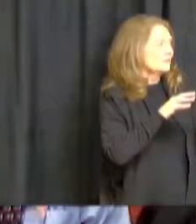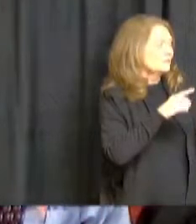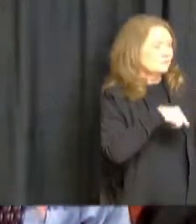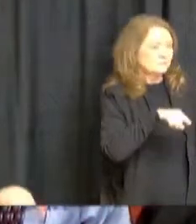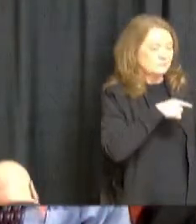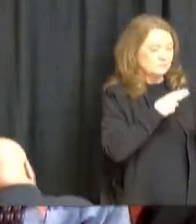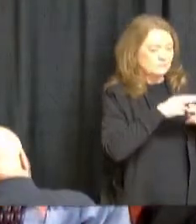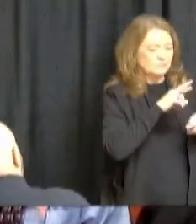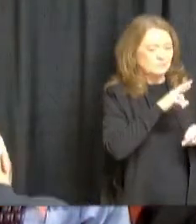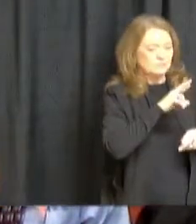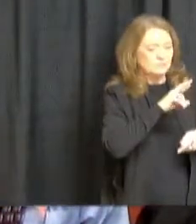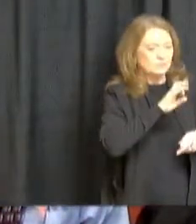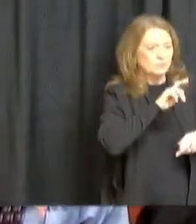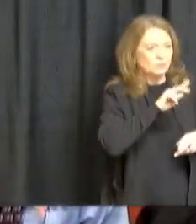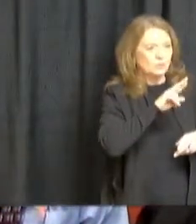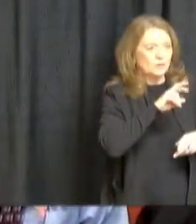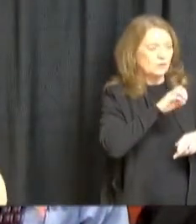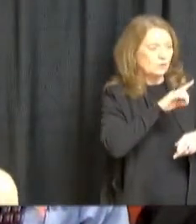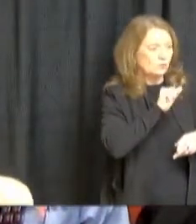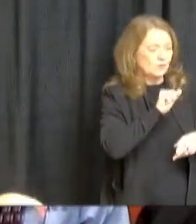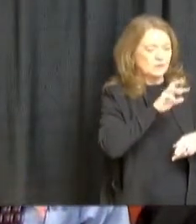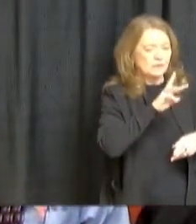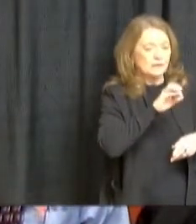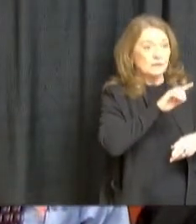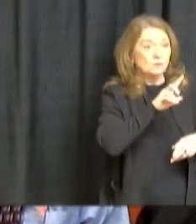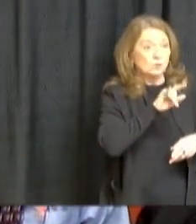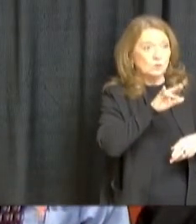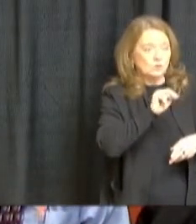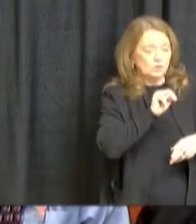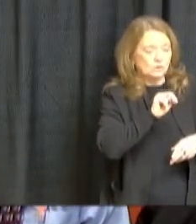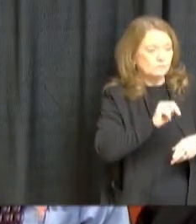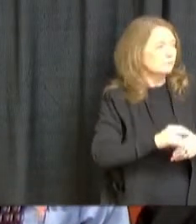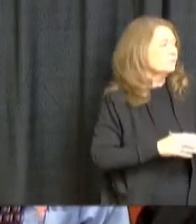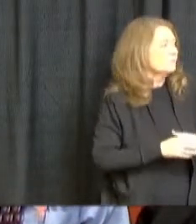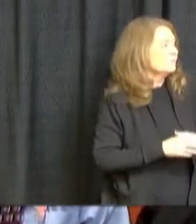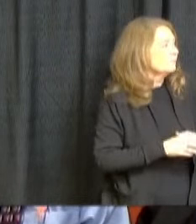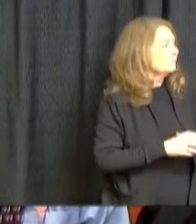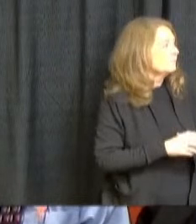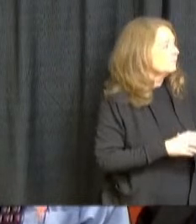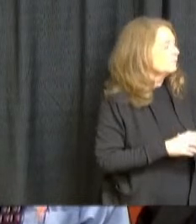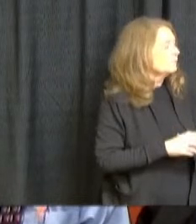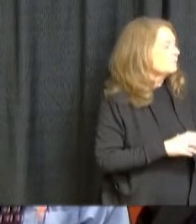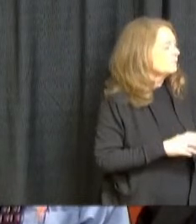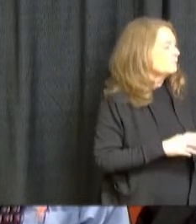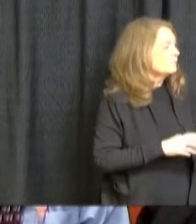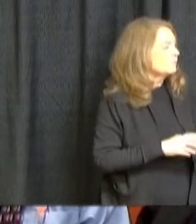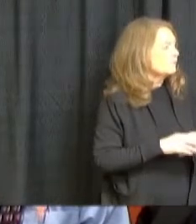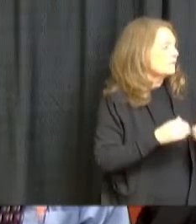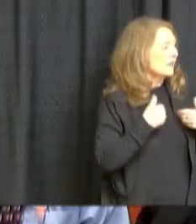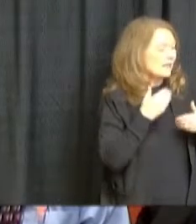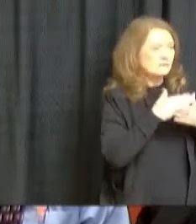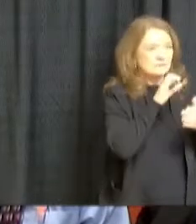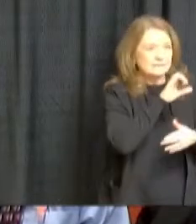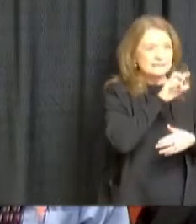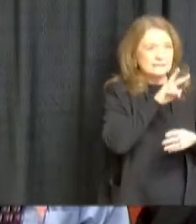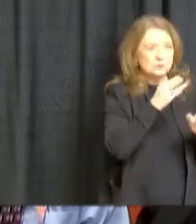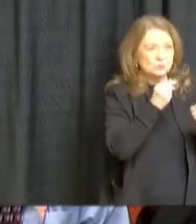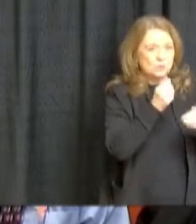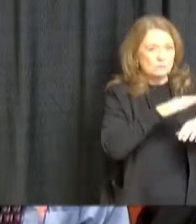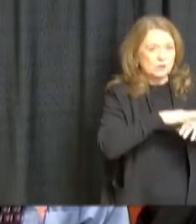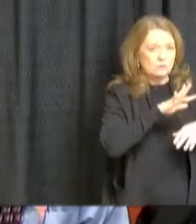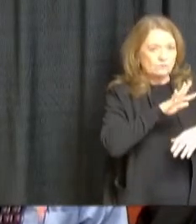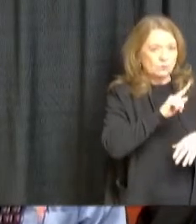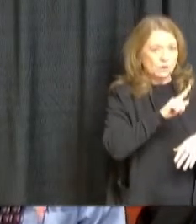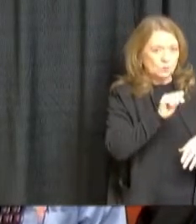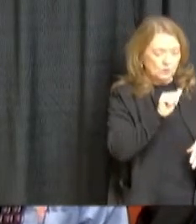Rita, 2510 Lylewood Road, Woodlawn. Hello, everyone tonight. I've got some C2 property on 41A.